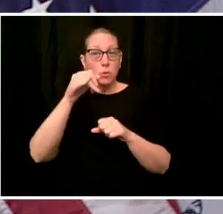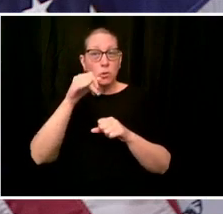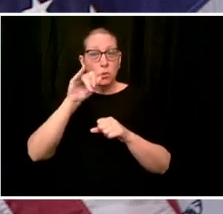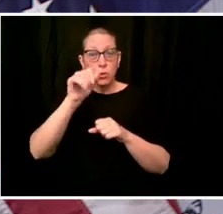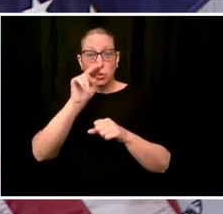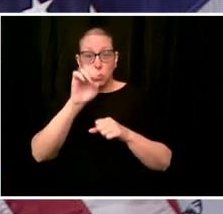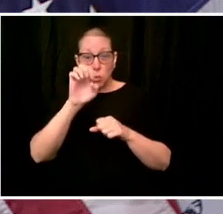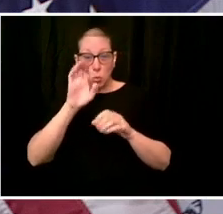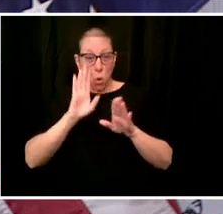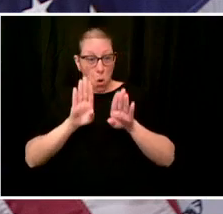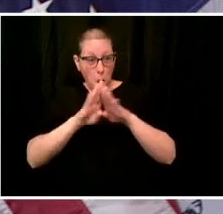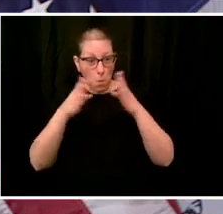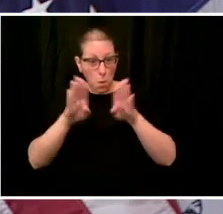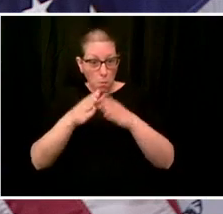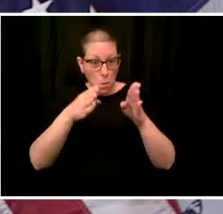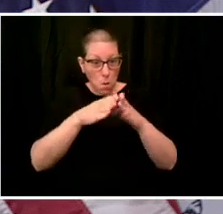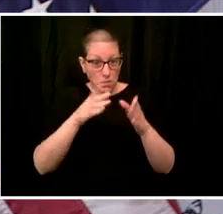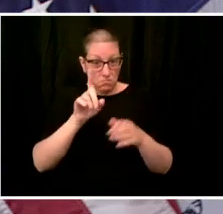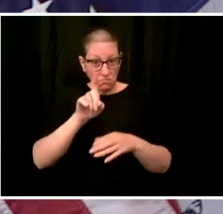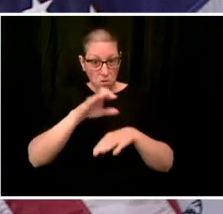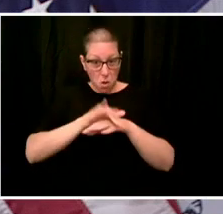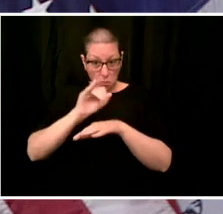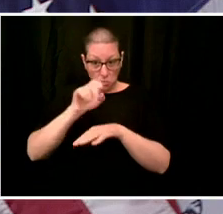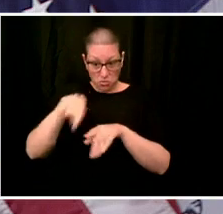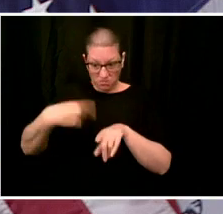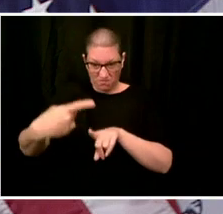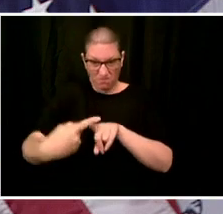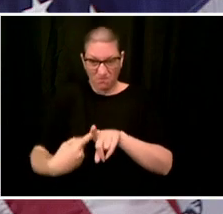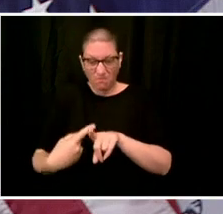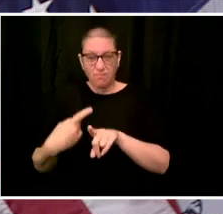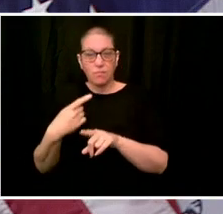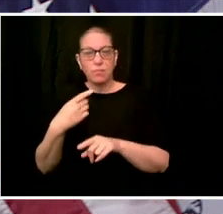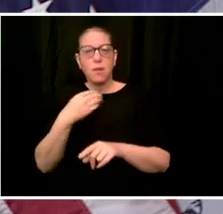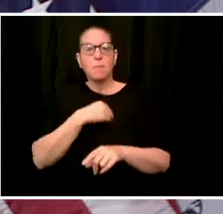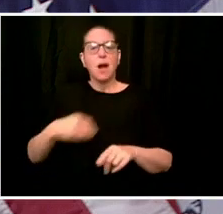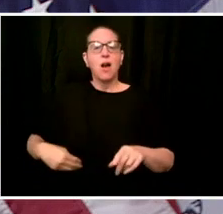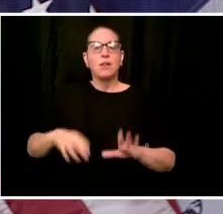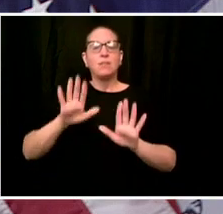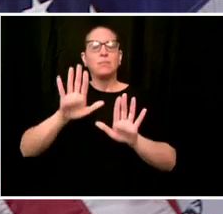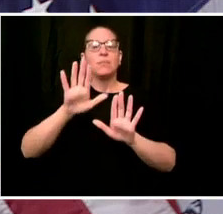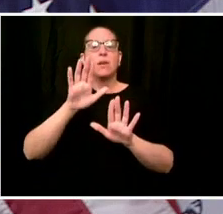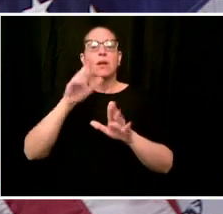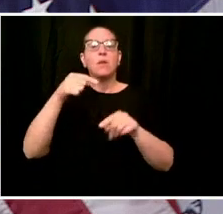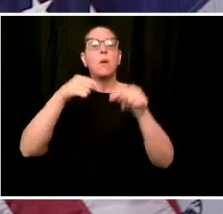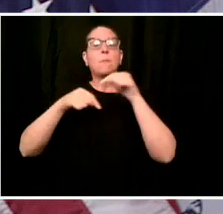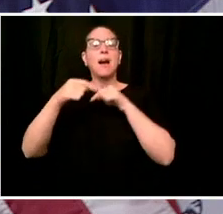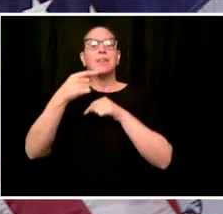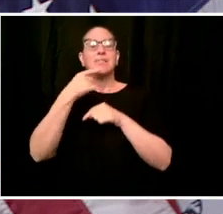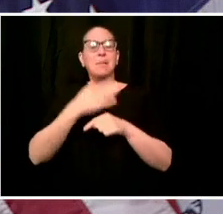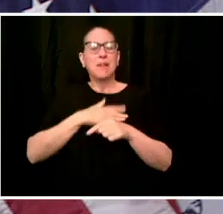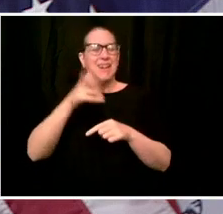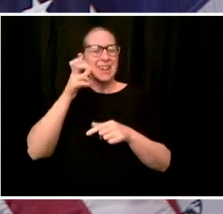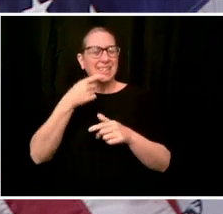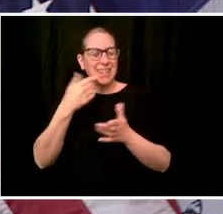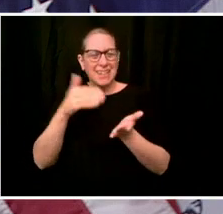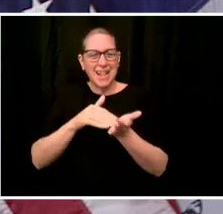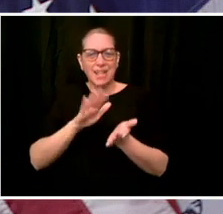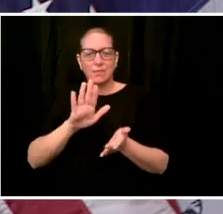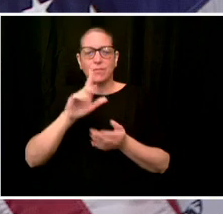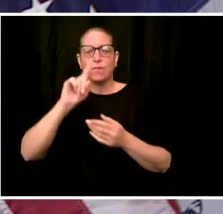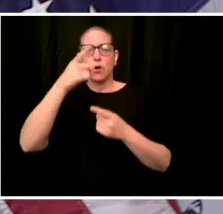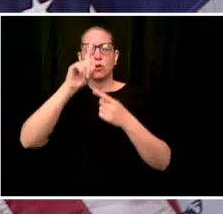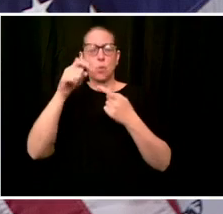about Dr. Fauci. Dr. Fauci will be telling by remote testimony today to the Senate